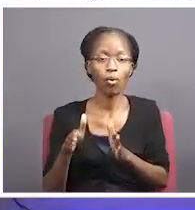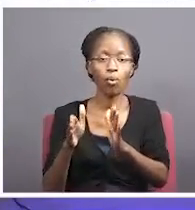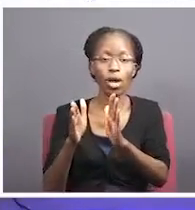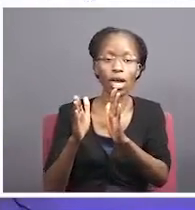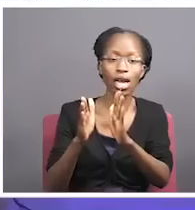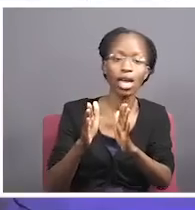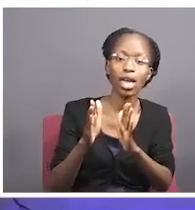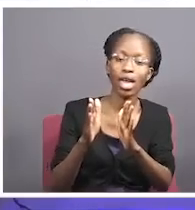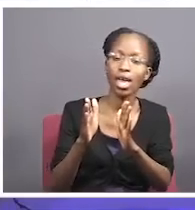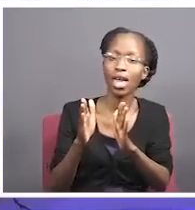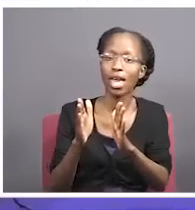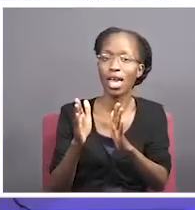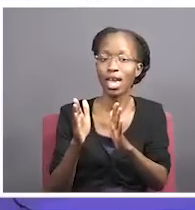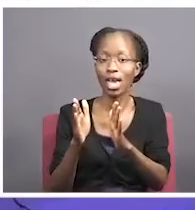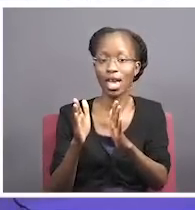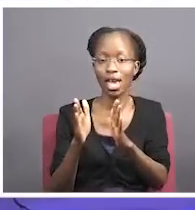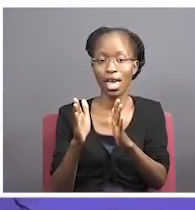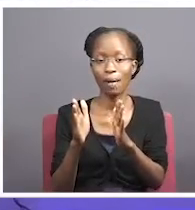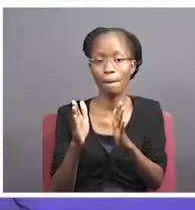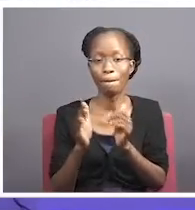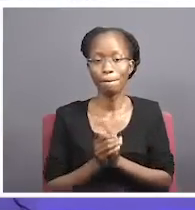you made a